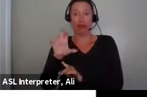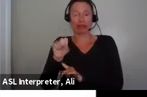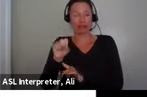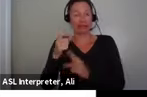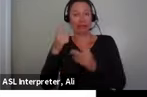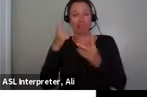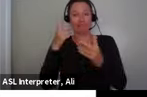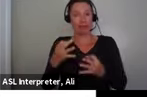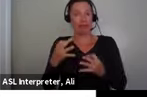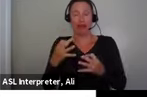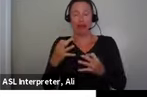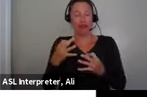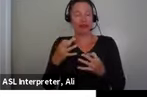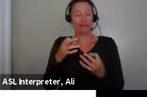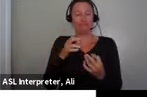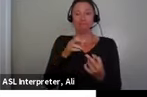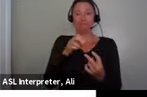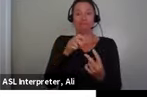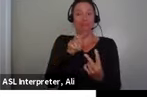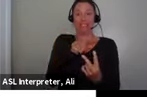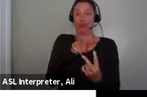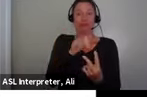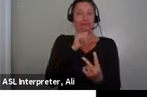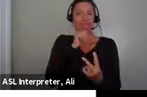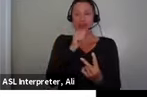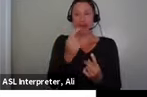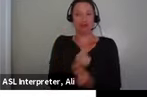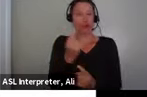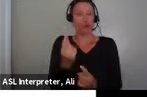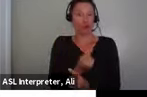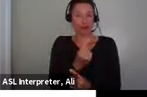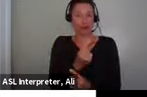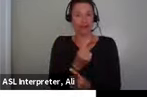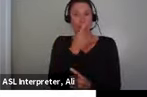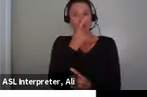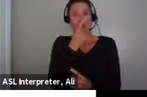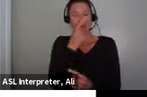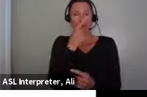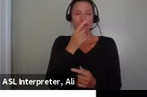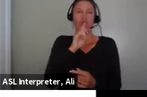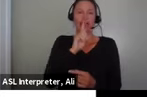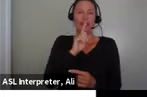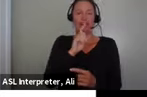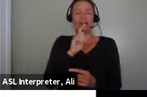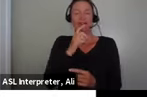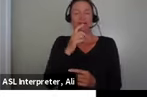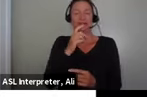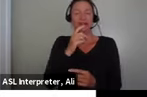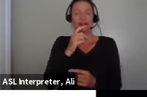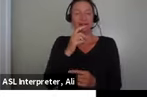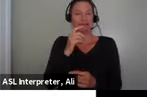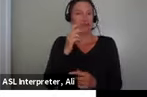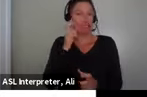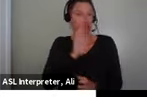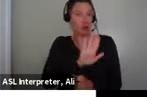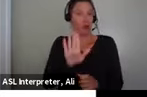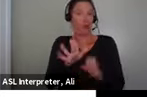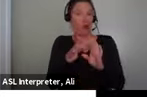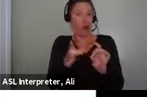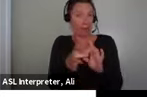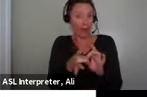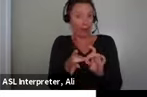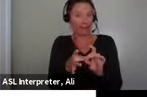alternatives is appropriate. Based on your comment, it sounds like you're in favor